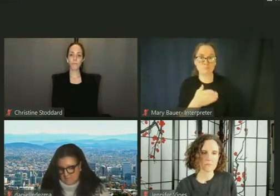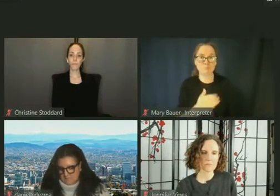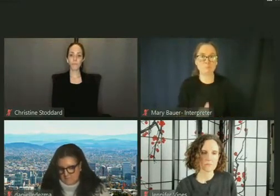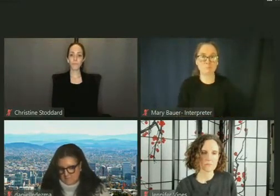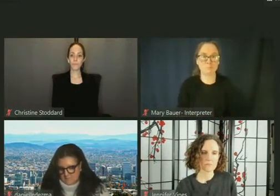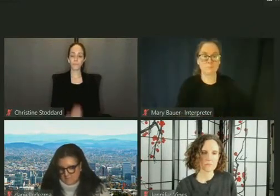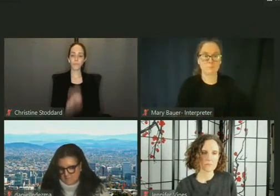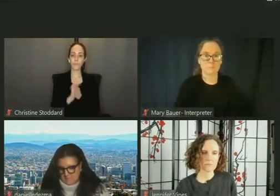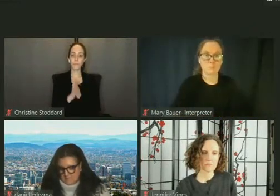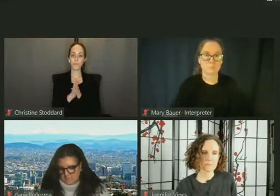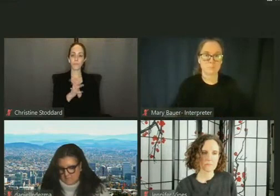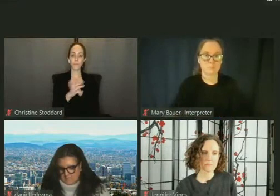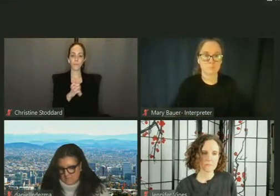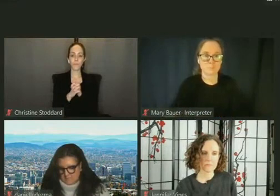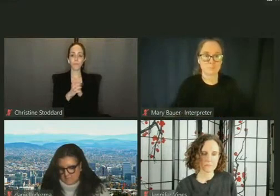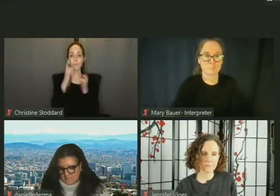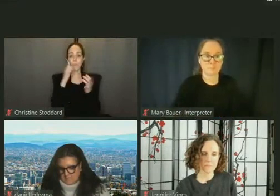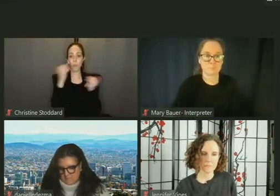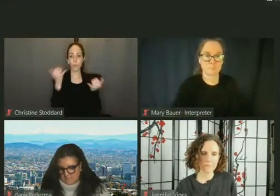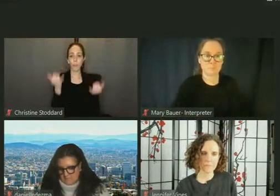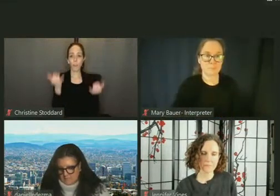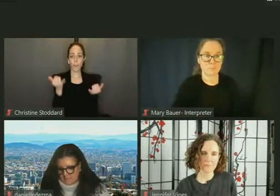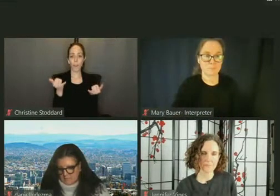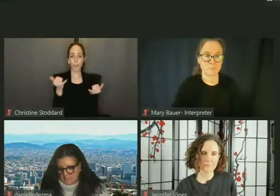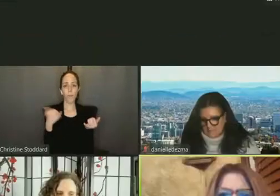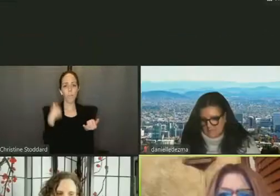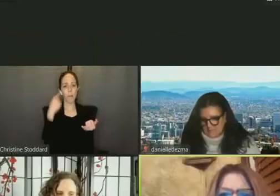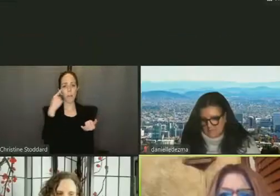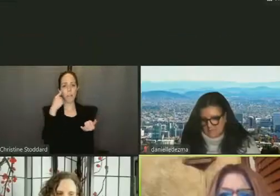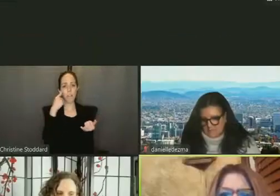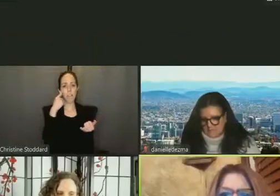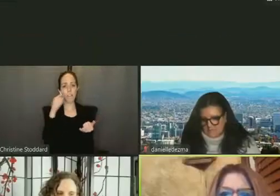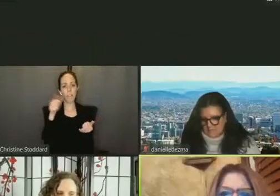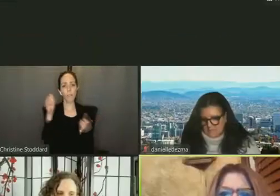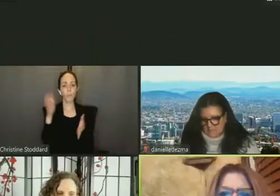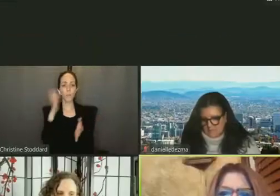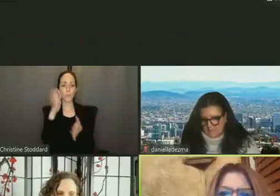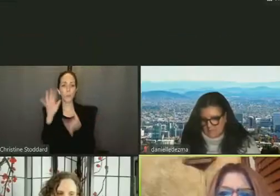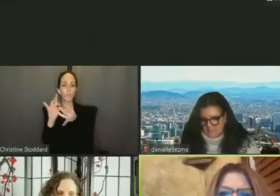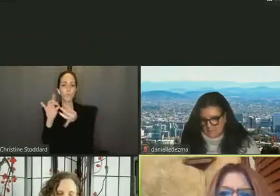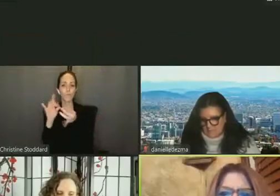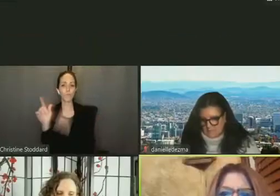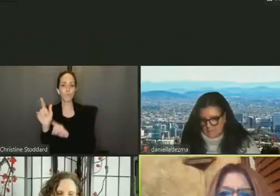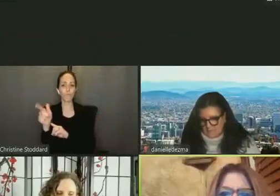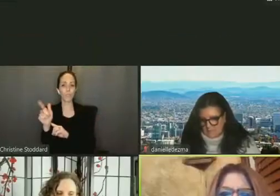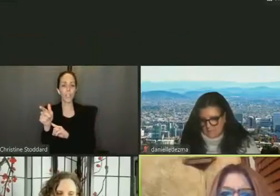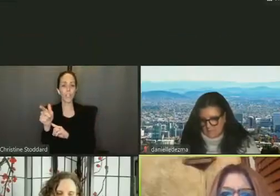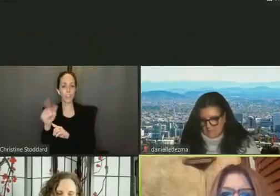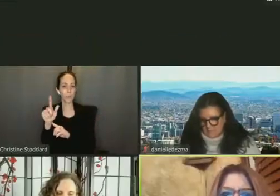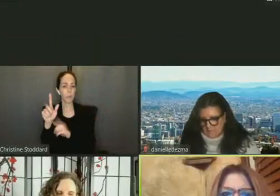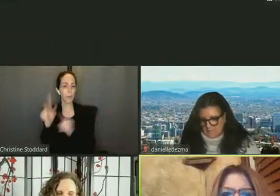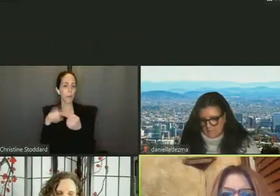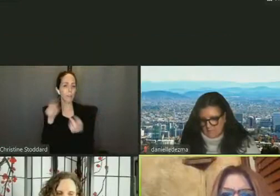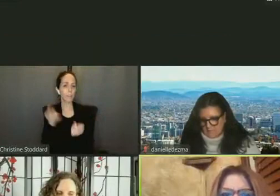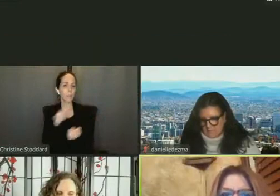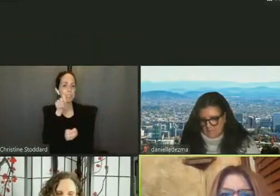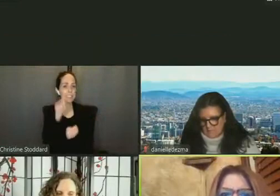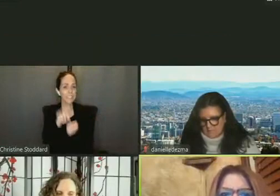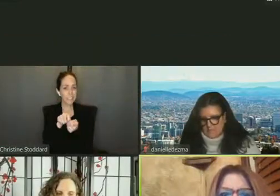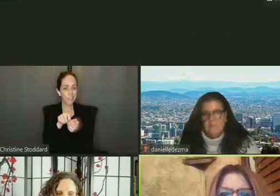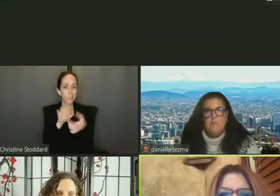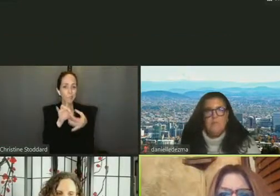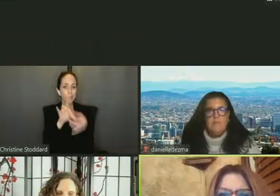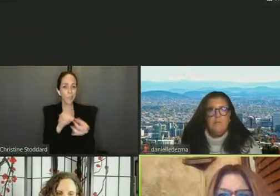So where we are right now, and I know I think someone later on is going to talk a little bit more about the specifics related to